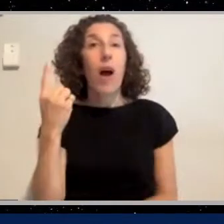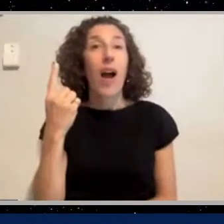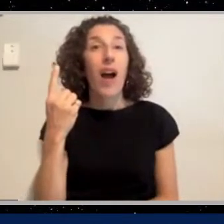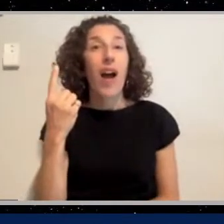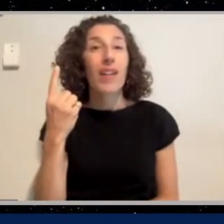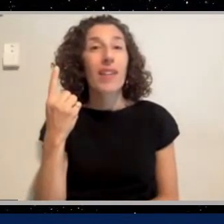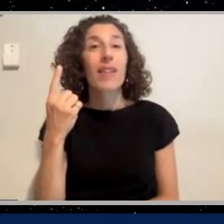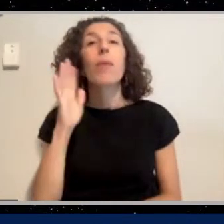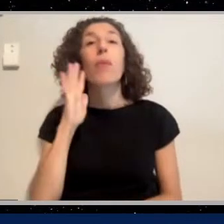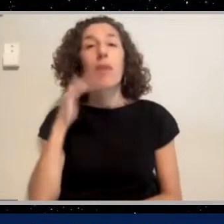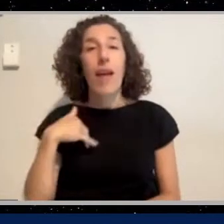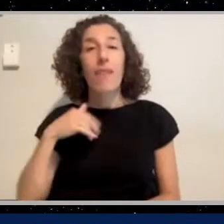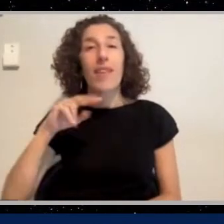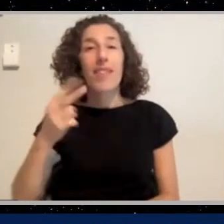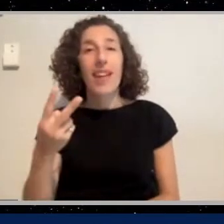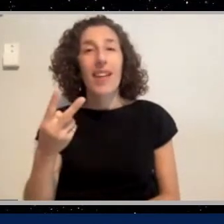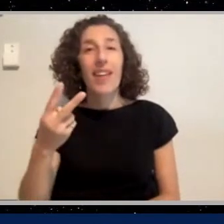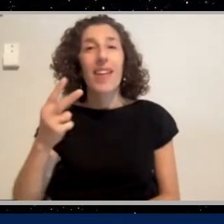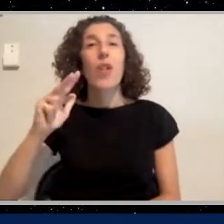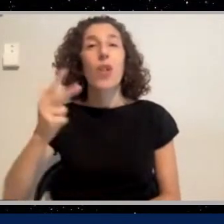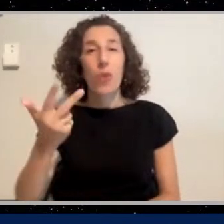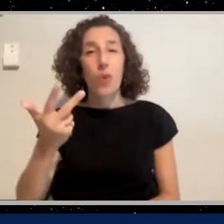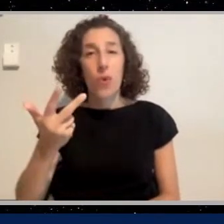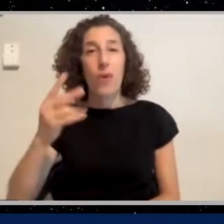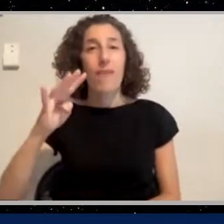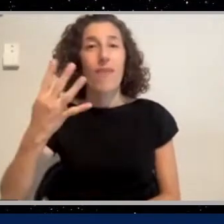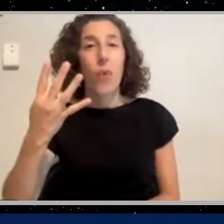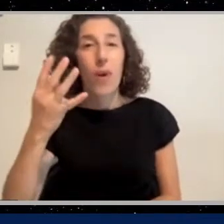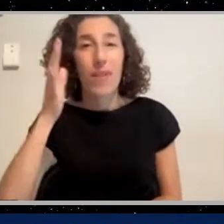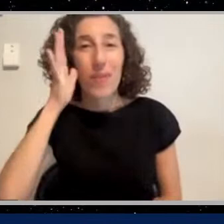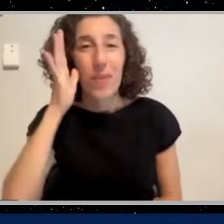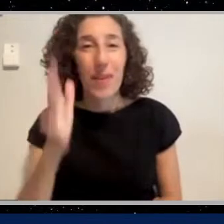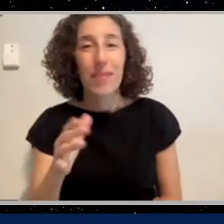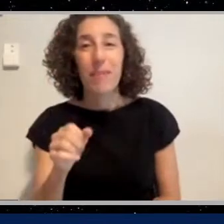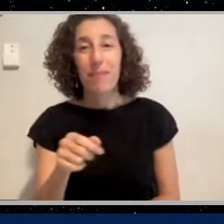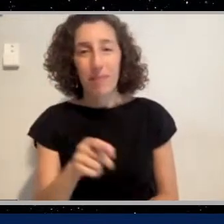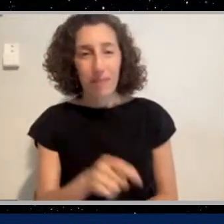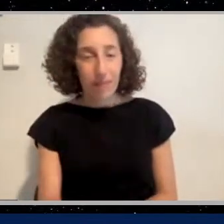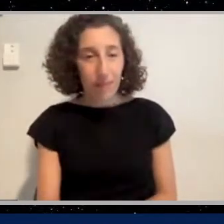lot of numbers after that. Yeah. Did you have